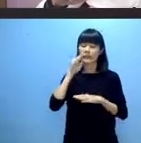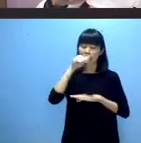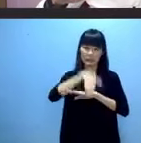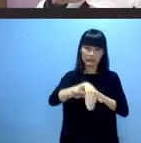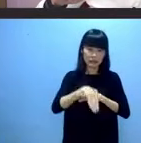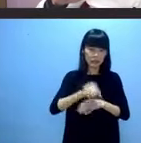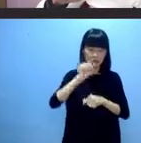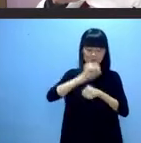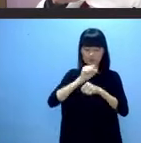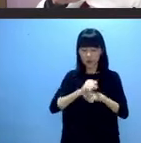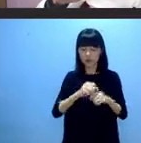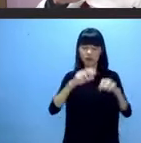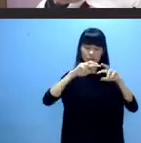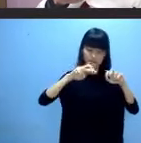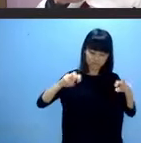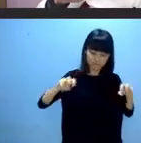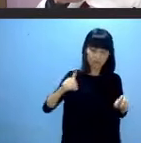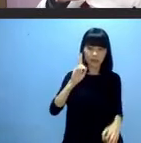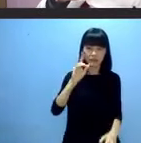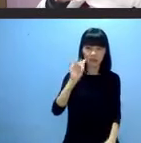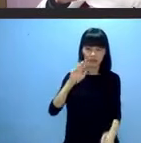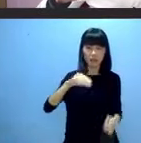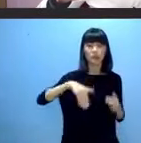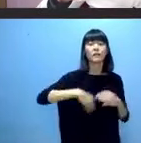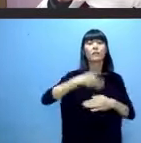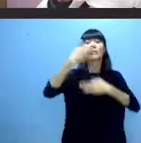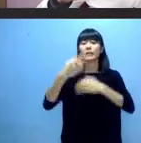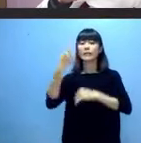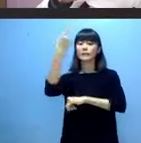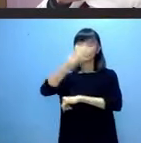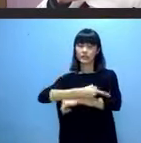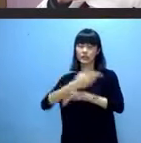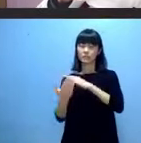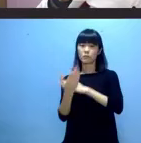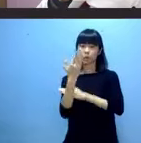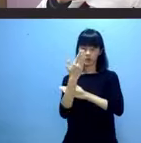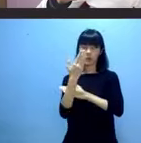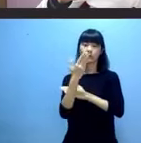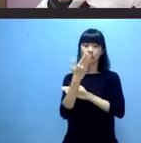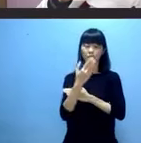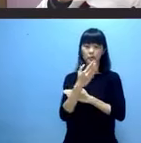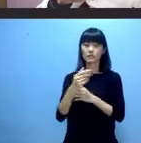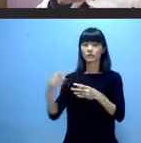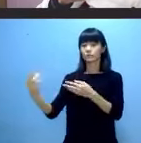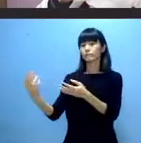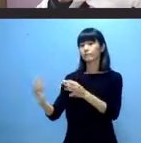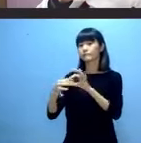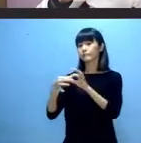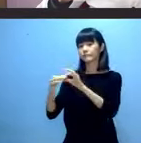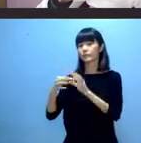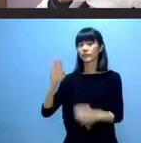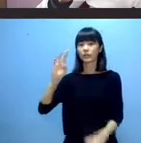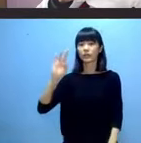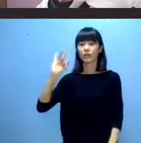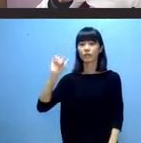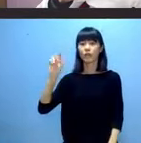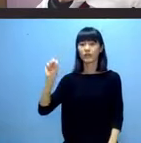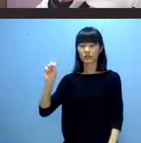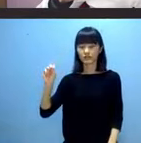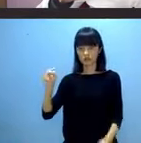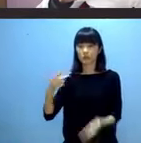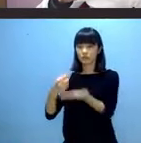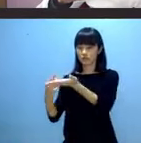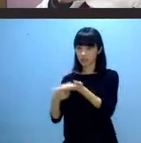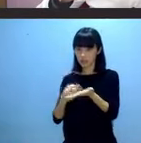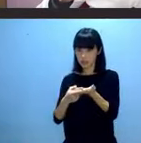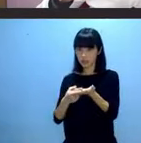day, around 9 a.m., I jump on a call with Ryan, who is my co-founder, and I said, okay, look, you know, this is how I group the data.